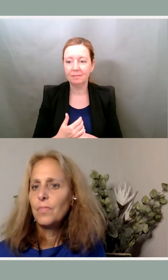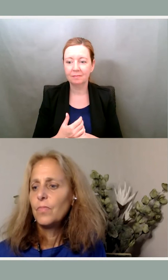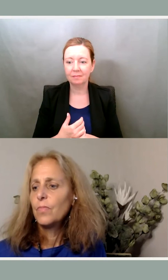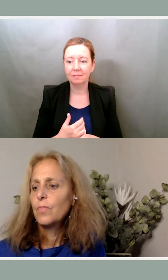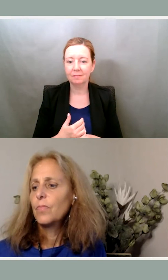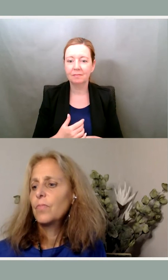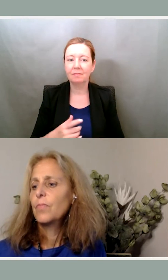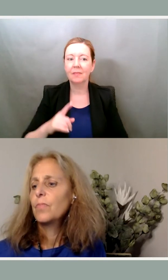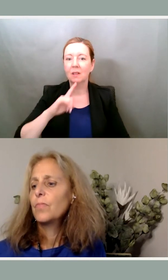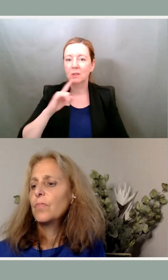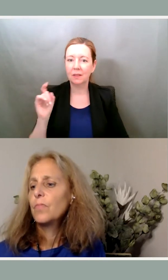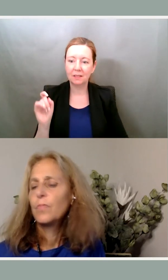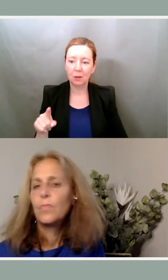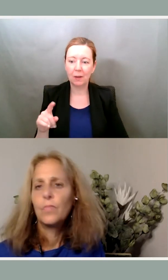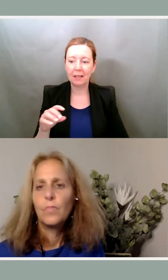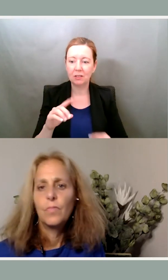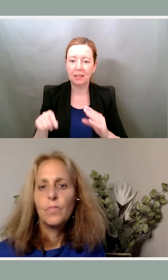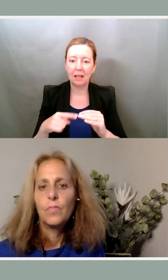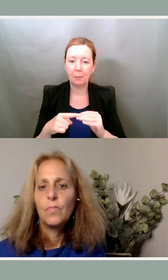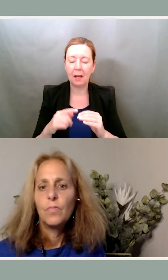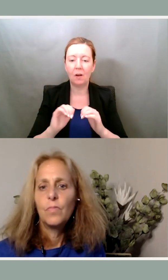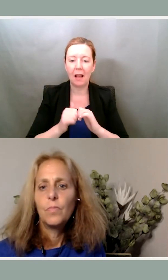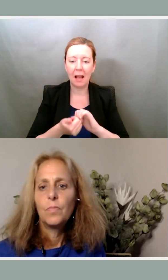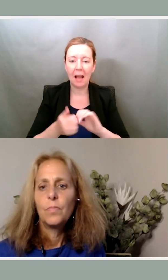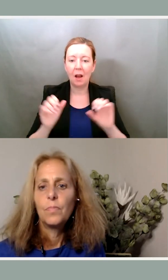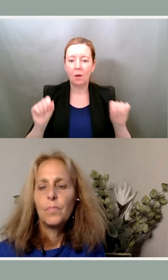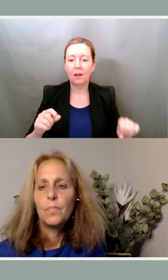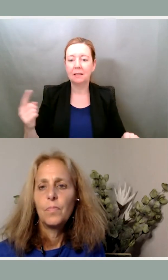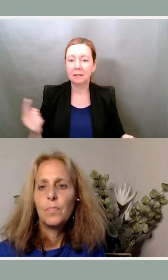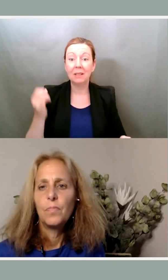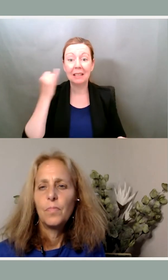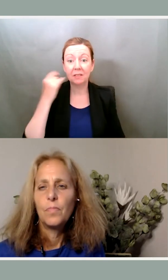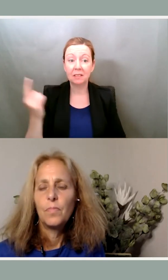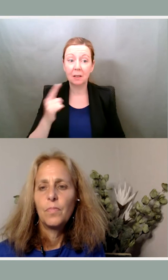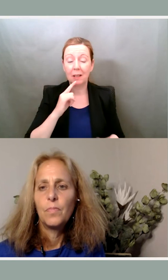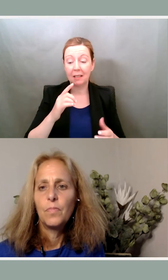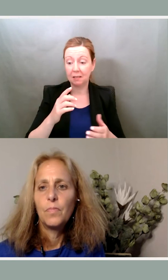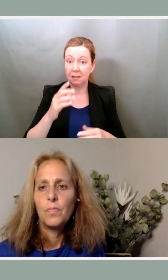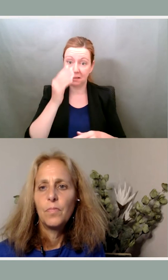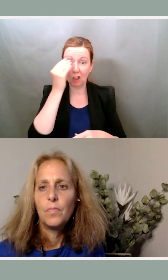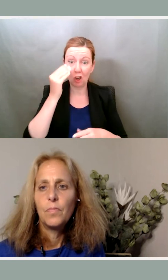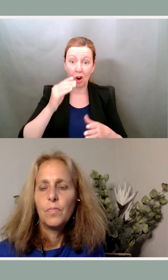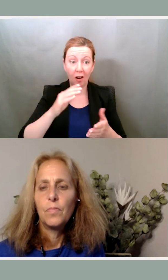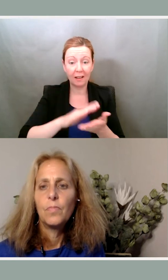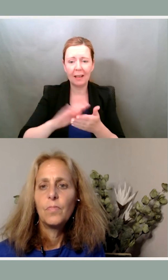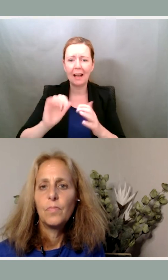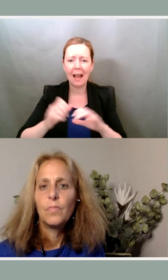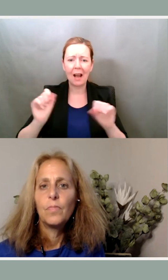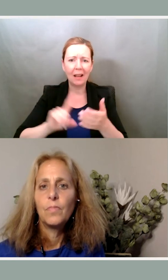So there's a question in regards to how can someone, if someone is gardening, how they can check the soil.